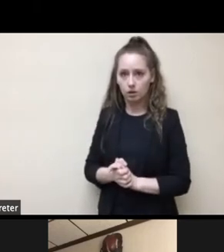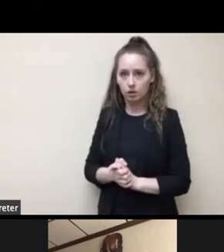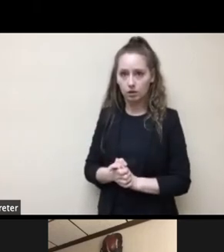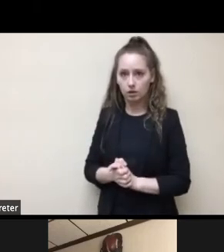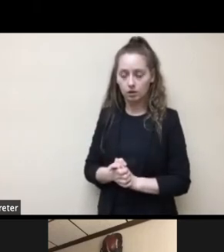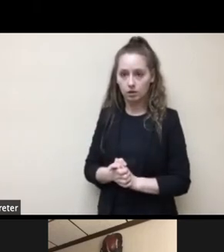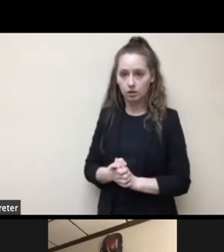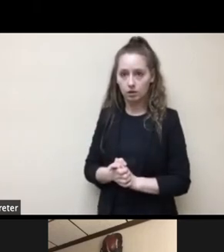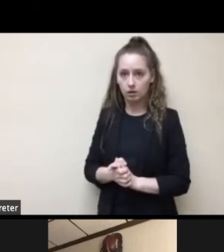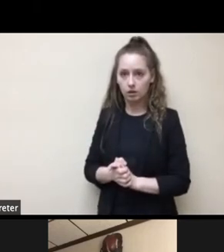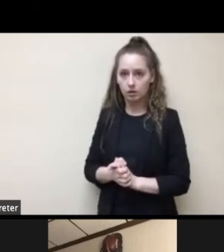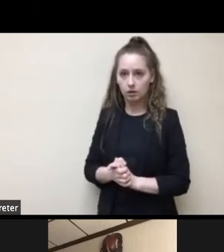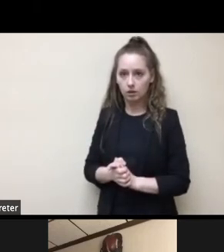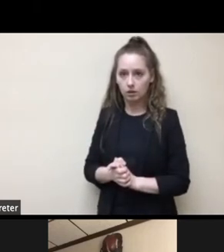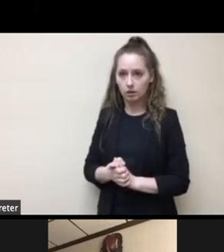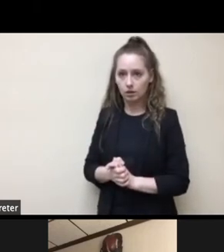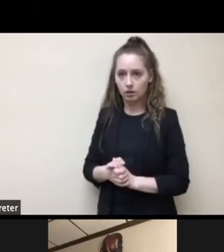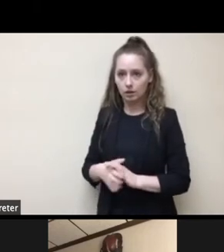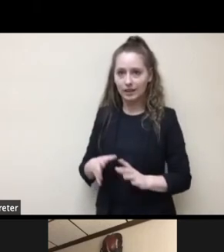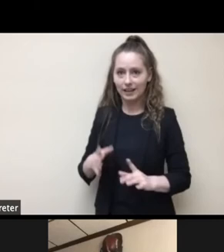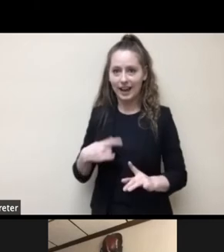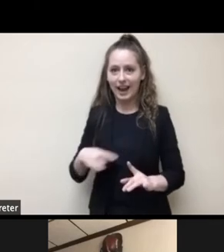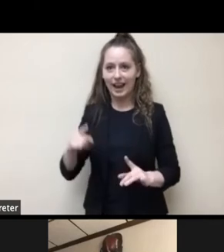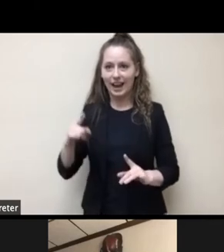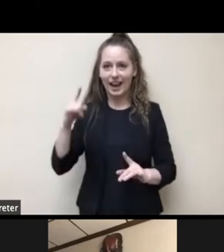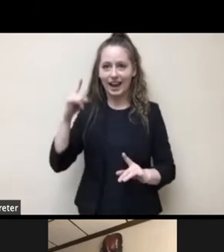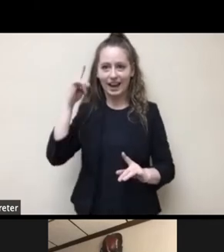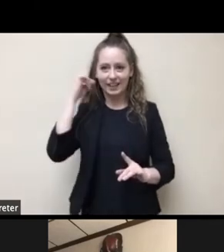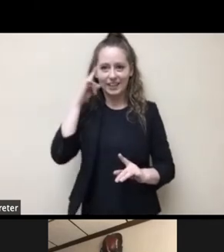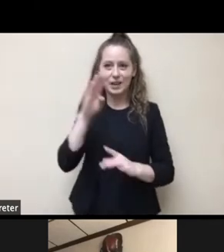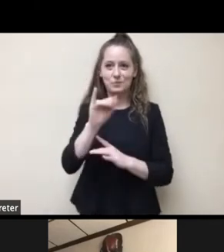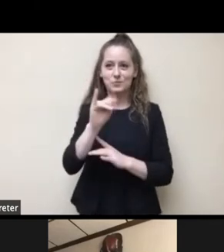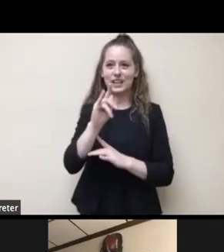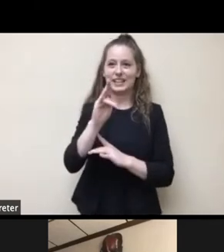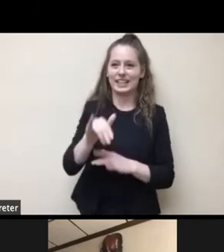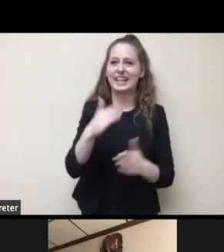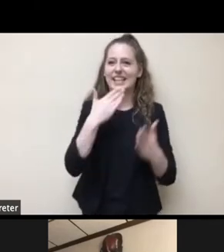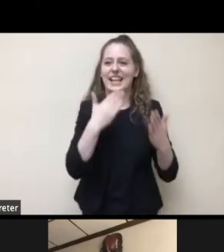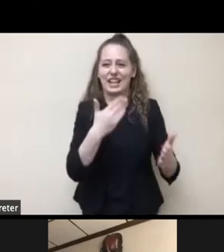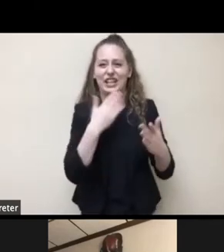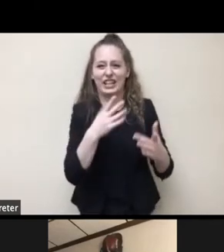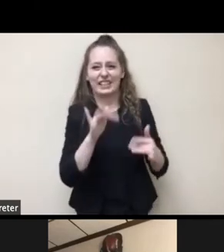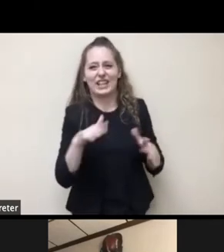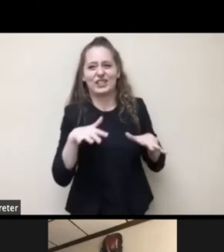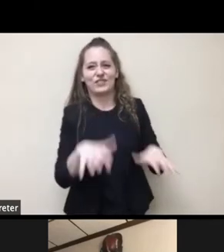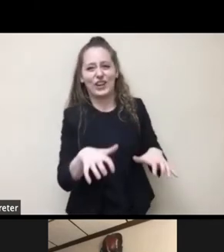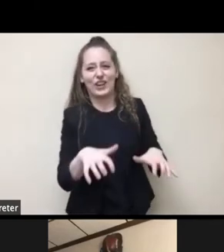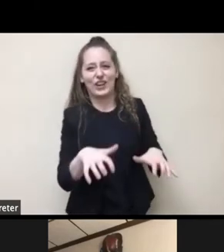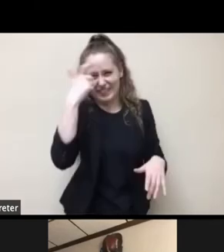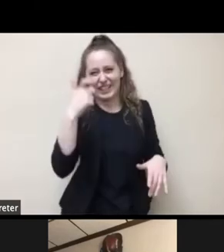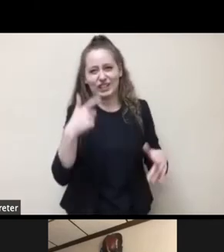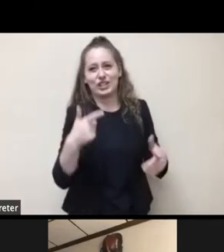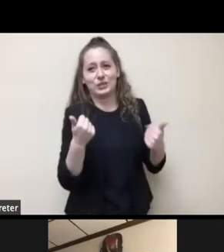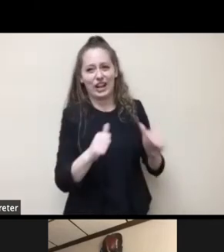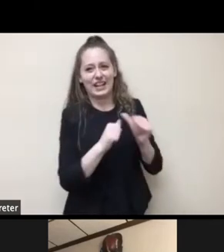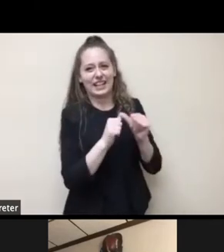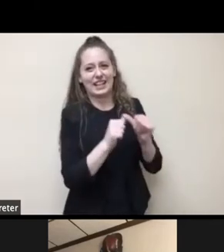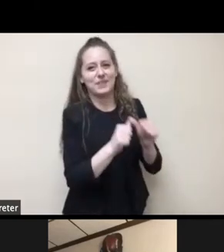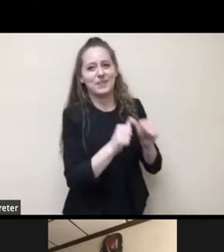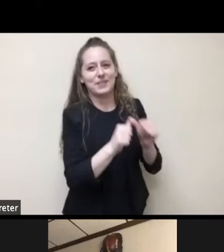I think Brittany's thanking goodness that you froze there, bud, because she was trying to keep up with you. I felt bad for her.